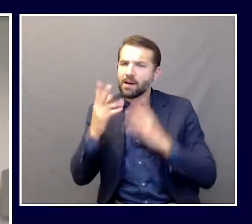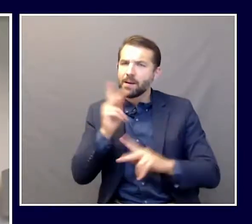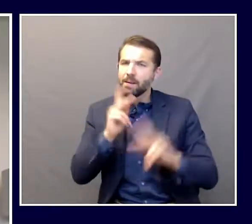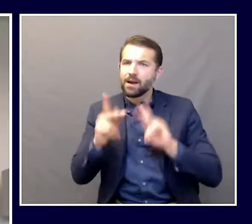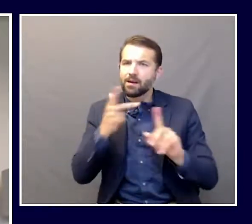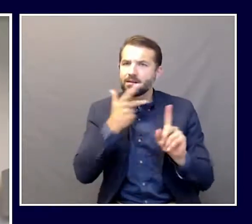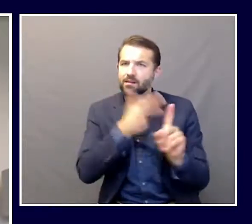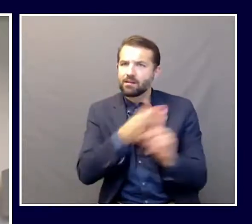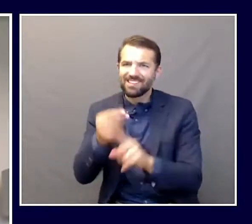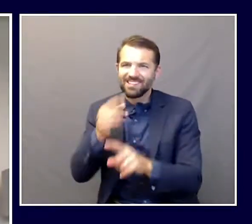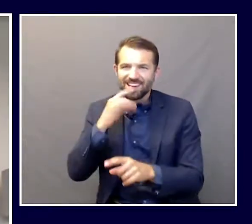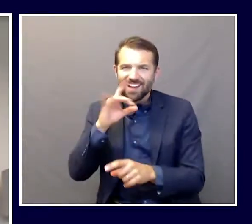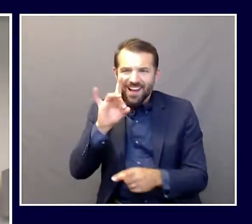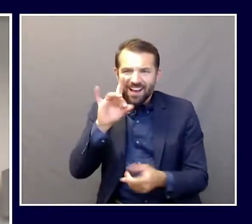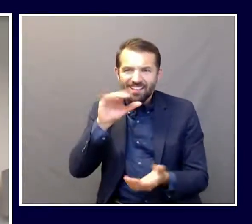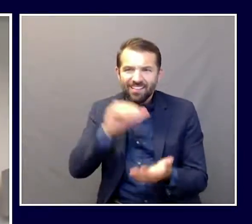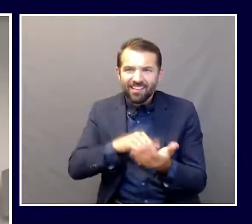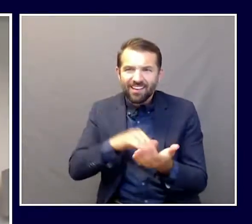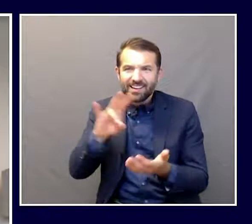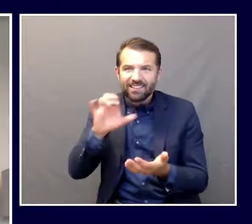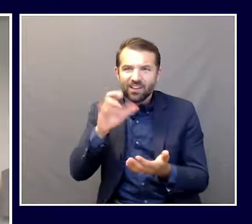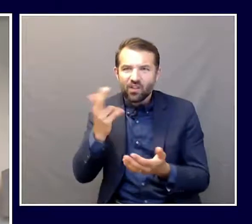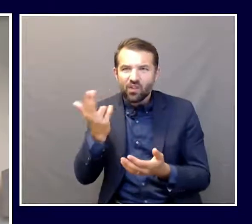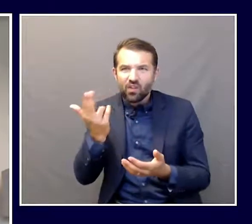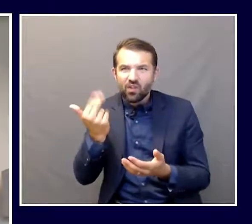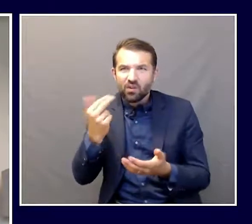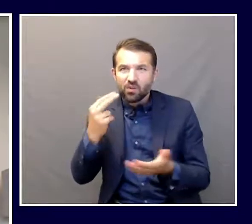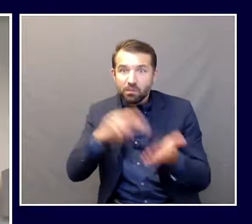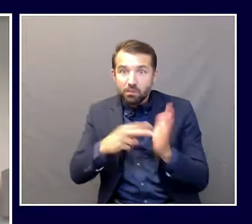8,713? Is that just for new first doses?